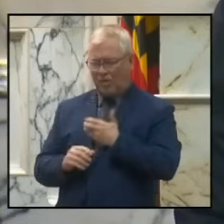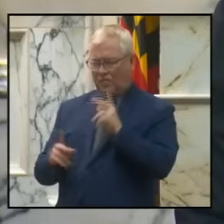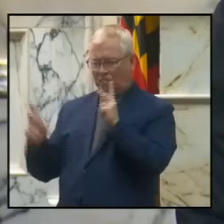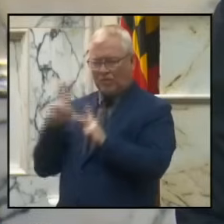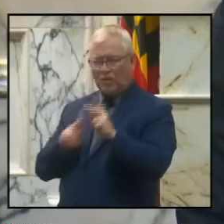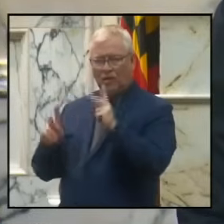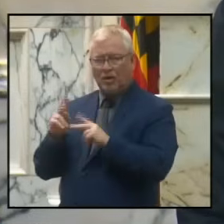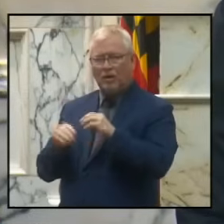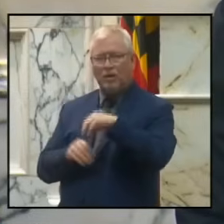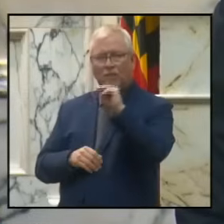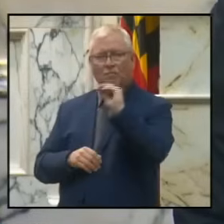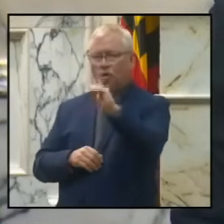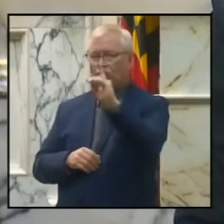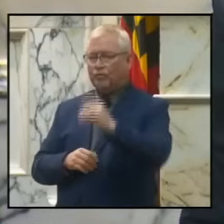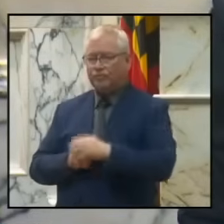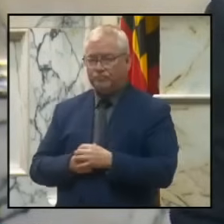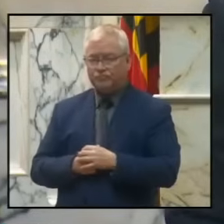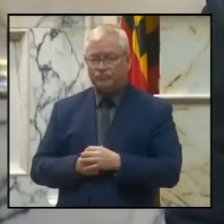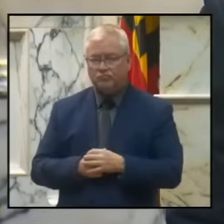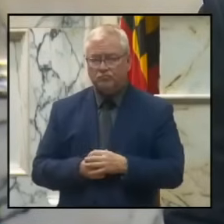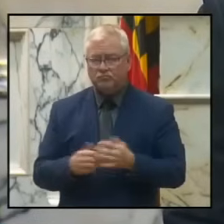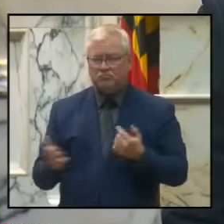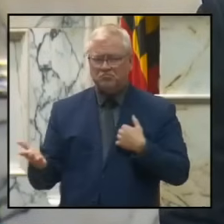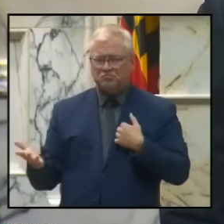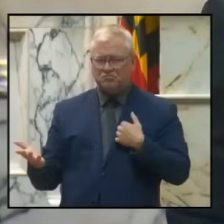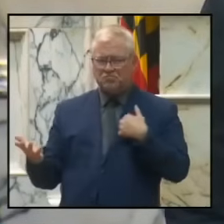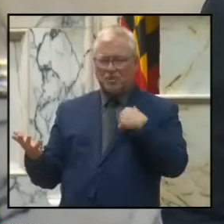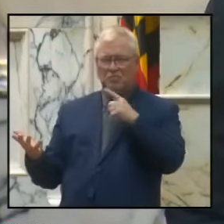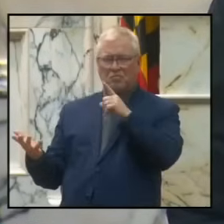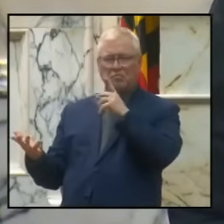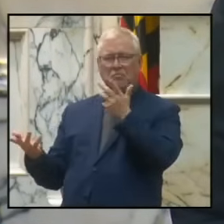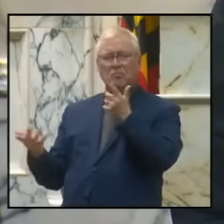Now, I don't want to suggest this is going to be easy, because it's not.